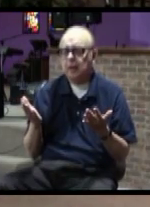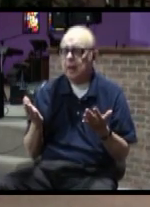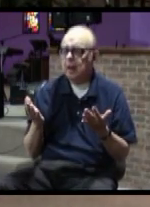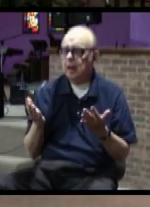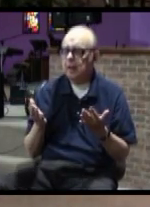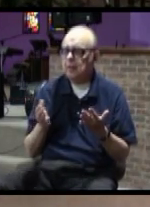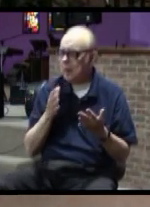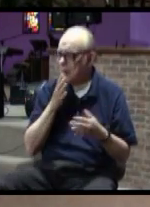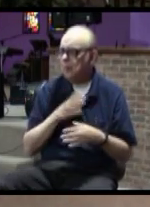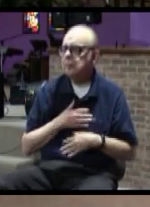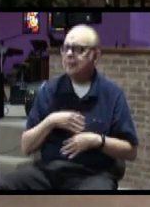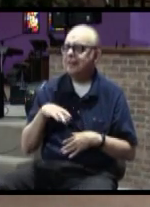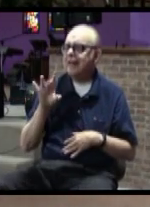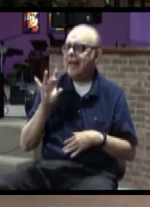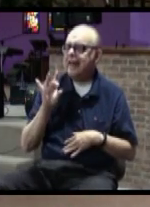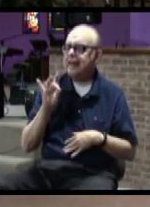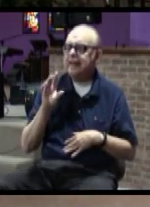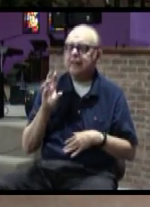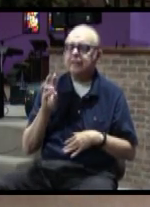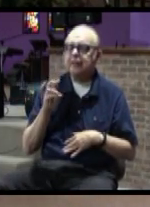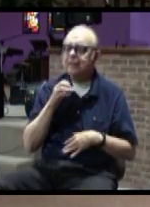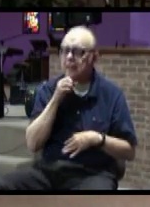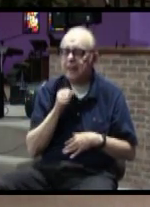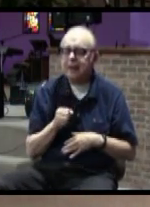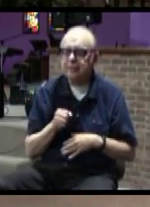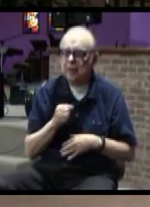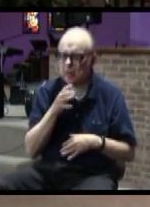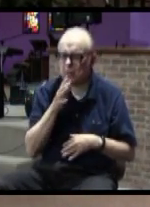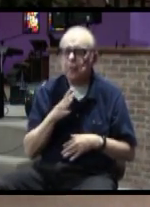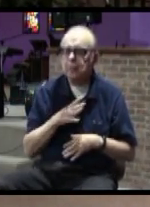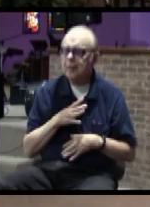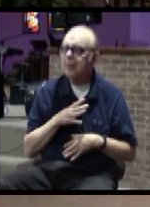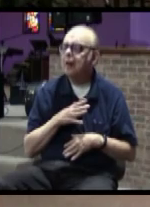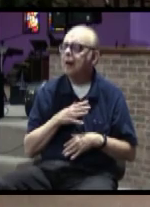okay? Miss Thaney is 86 years old.